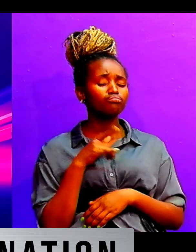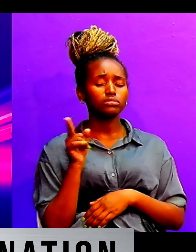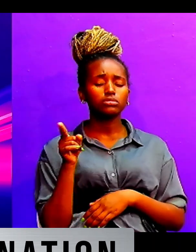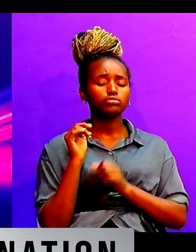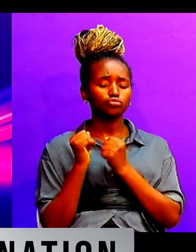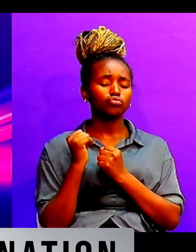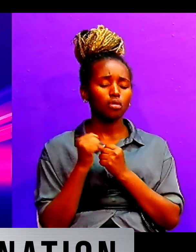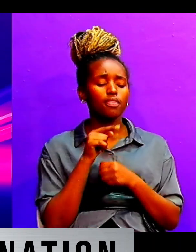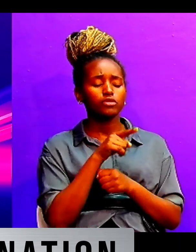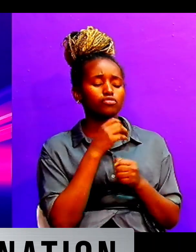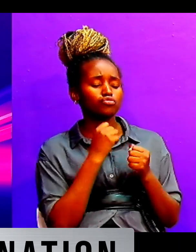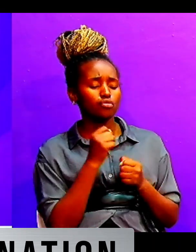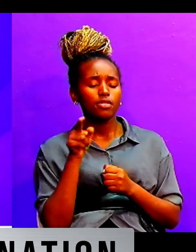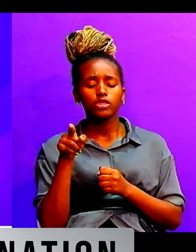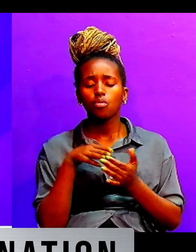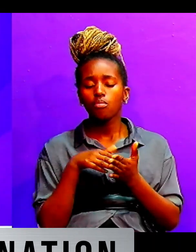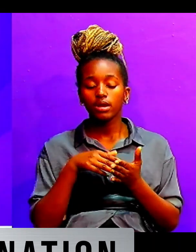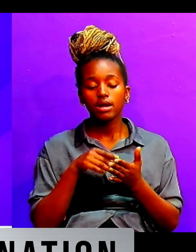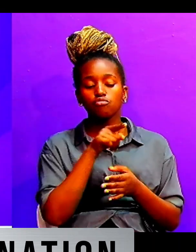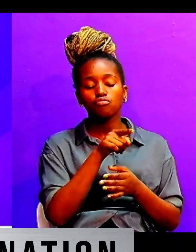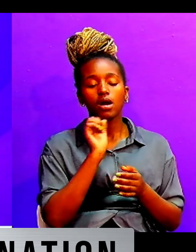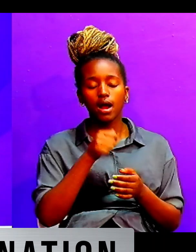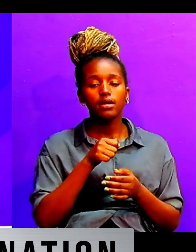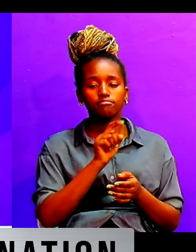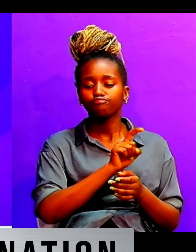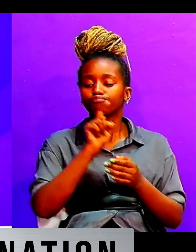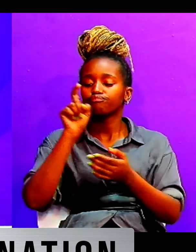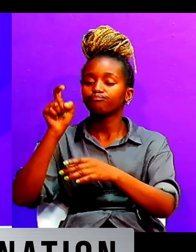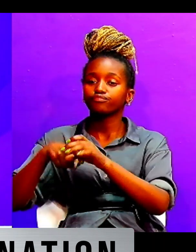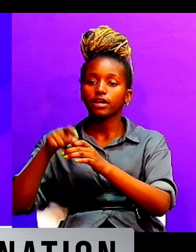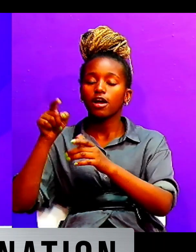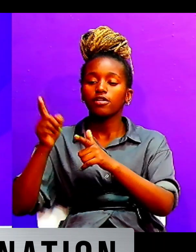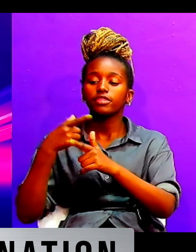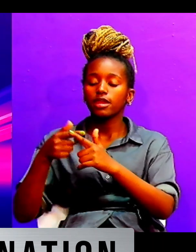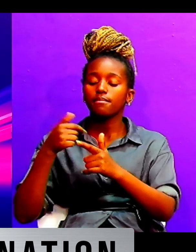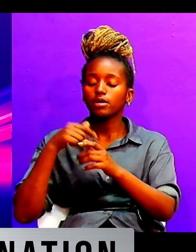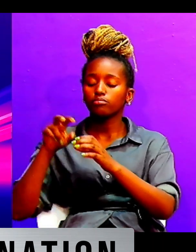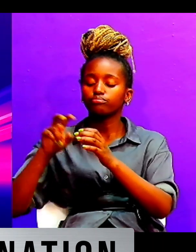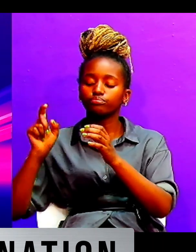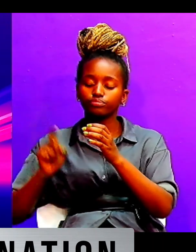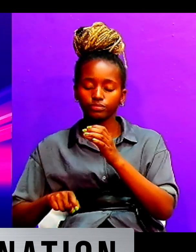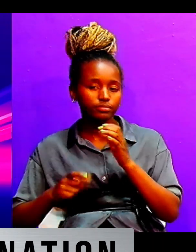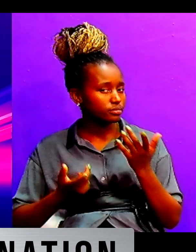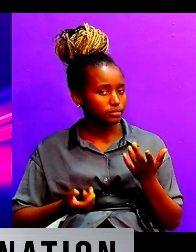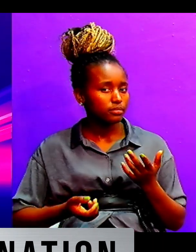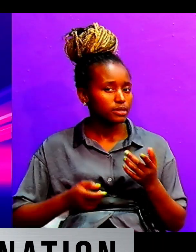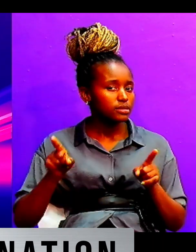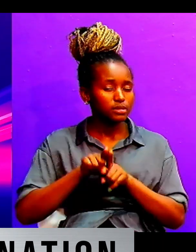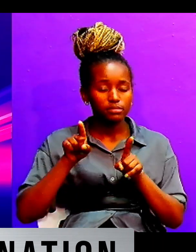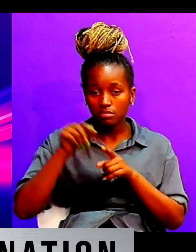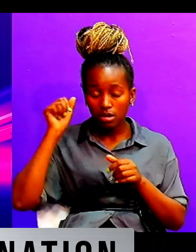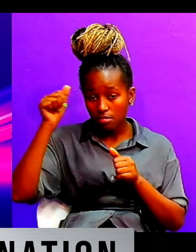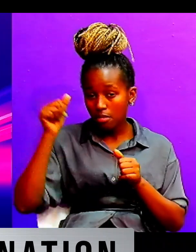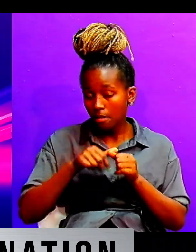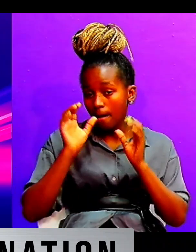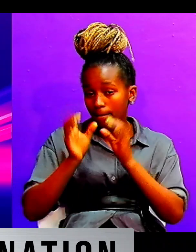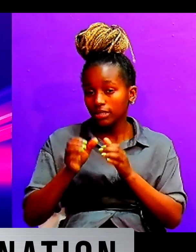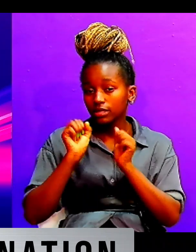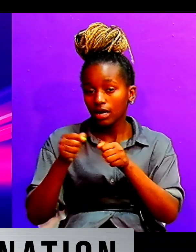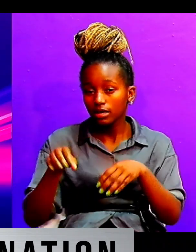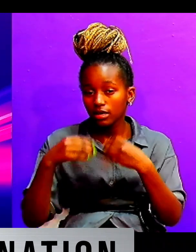Yeah. So you see, when such happens, and the party only can issue only one certificate. Yeah. So that makes